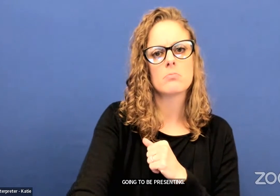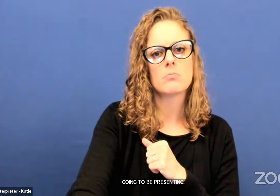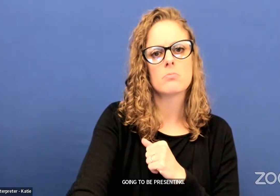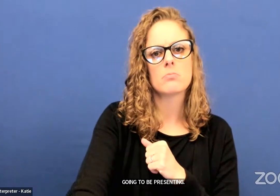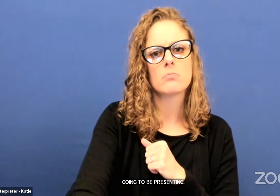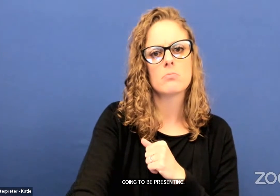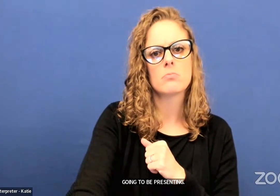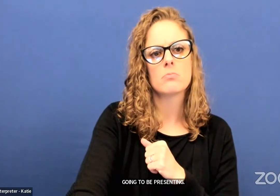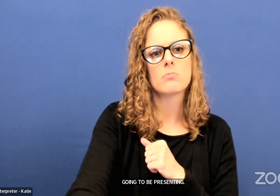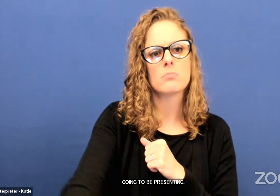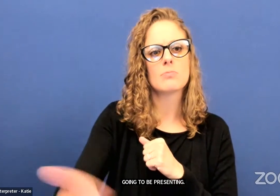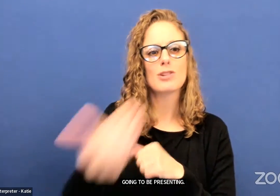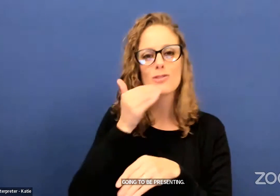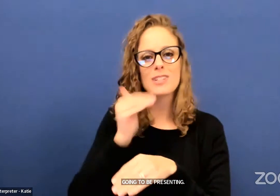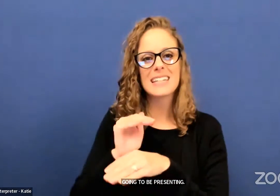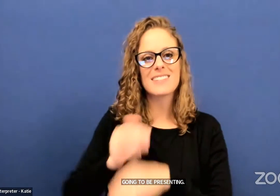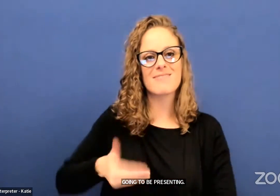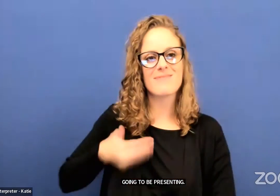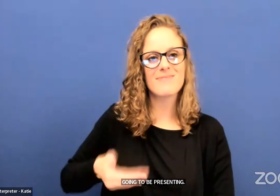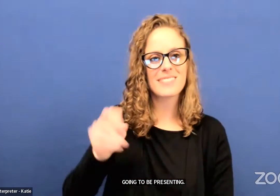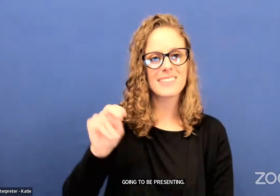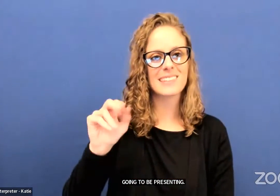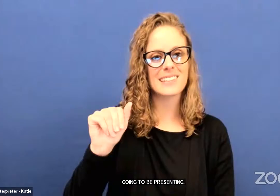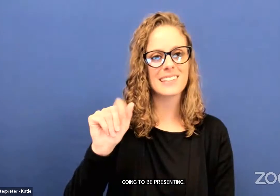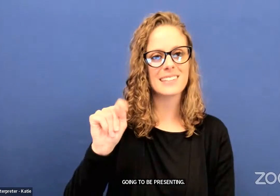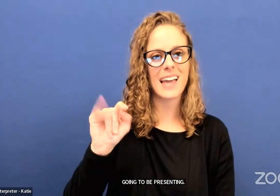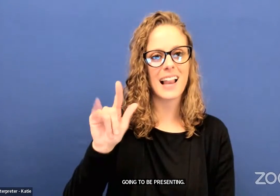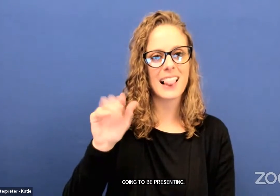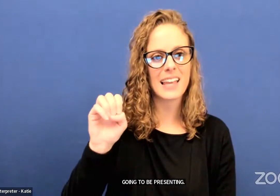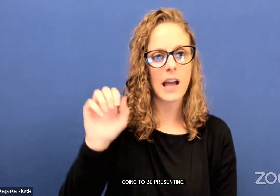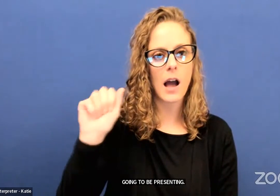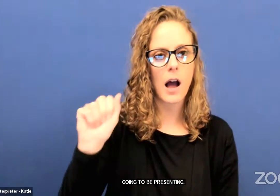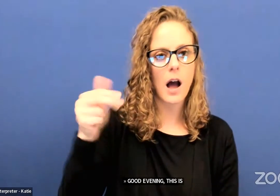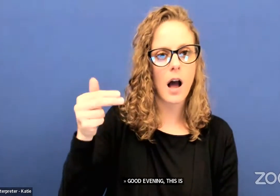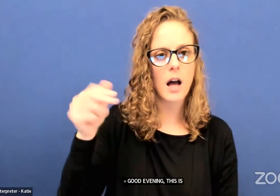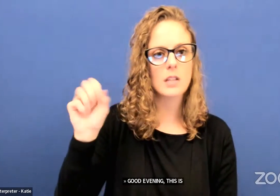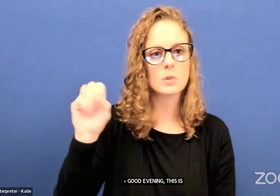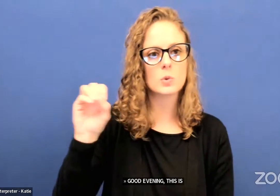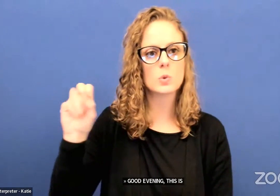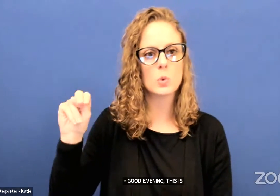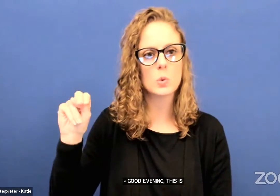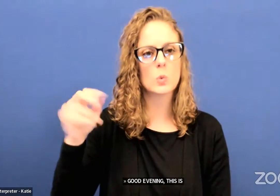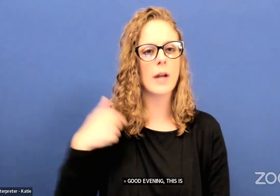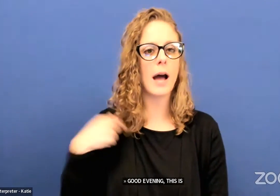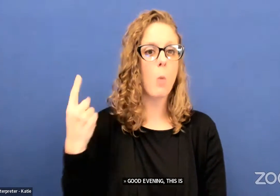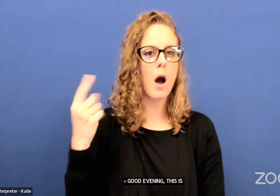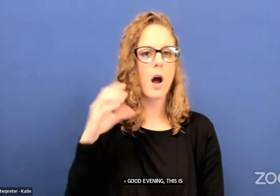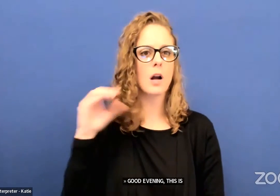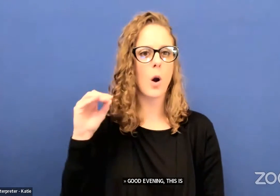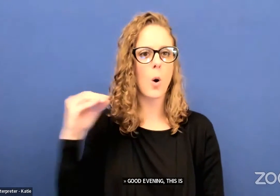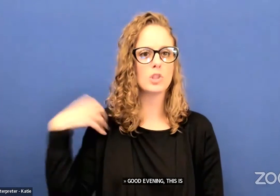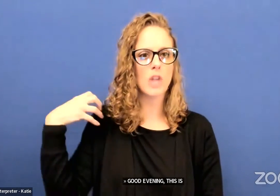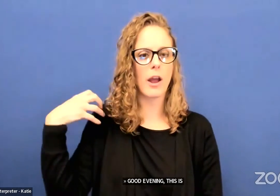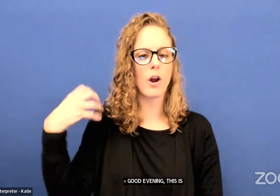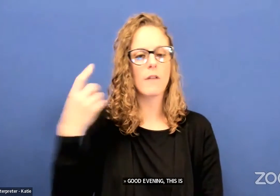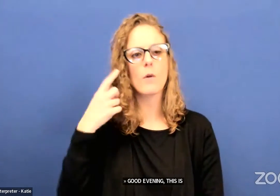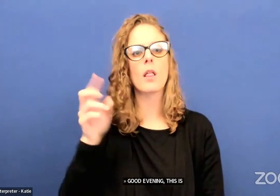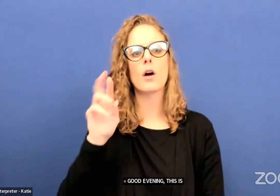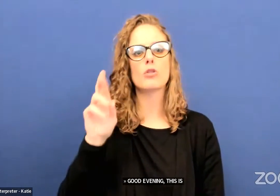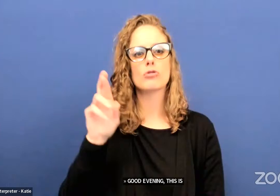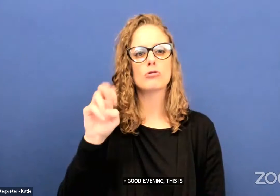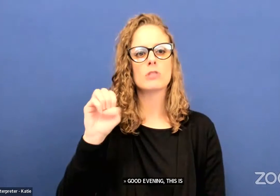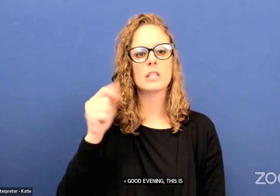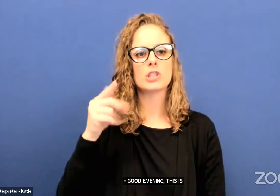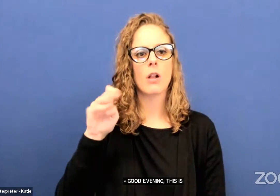Good evening, everyone. This is Natalie Ossoon. I am one of the co-chairs of the Regional Pacific Islander Task Force.